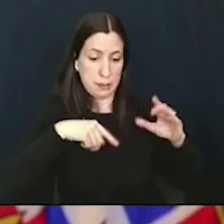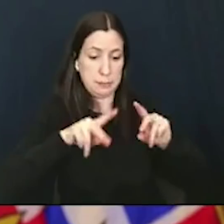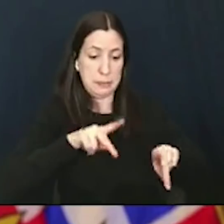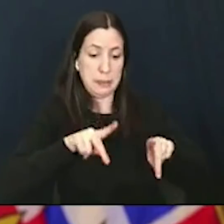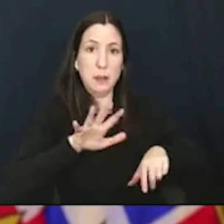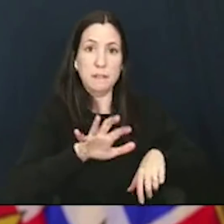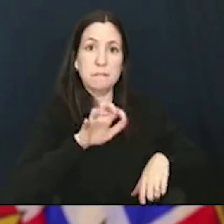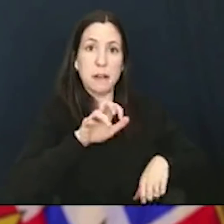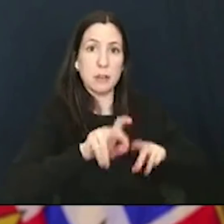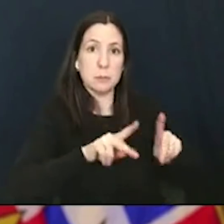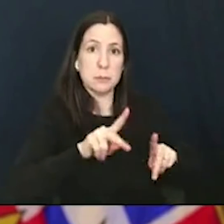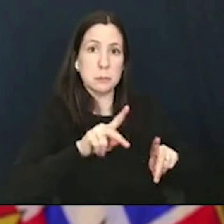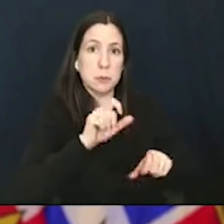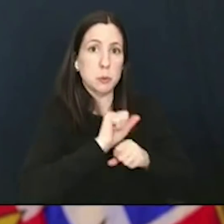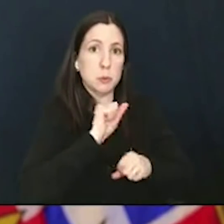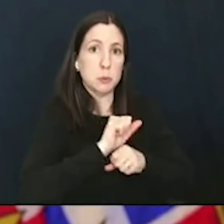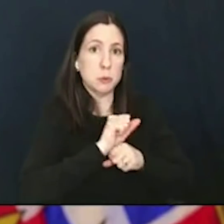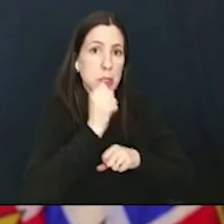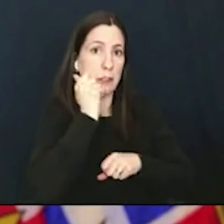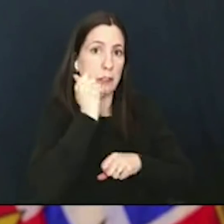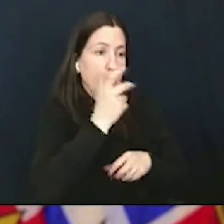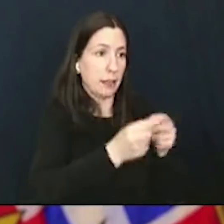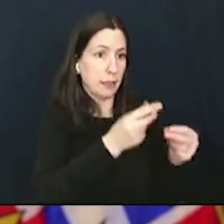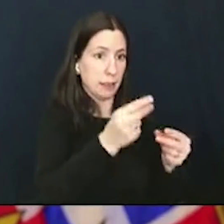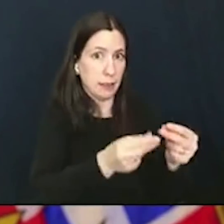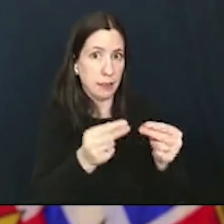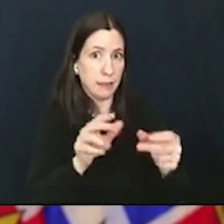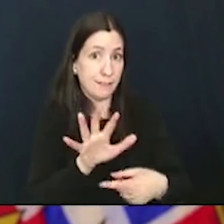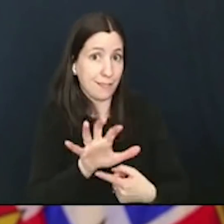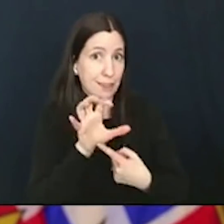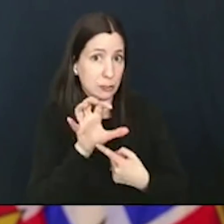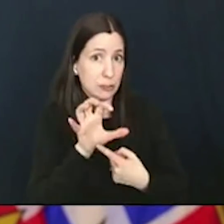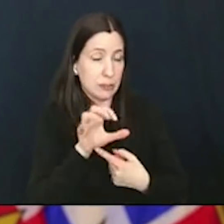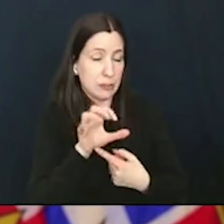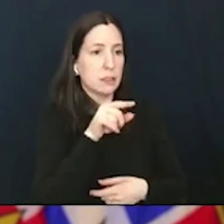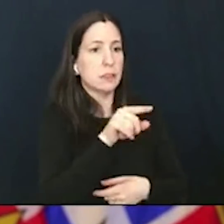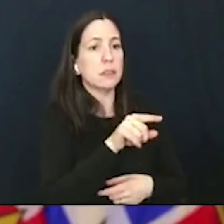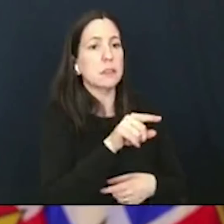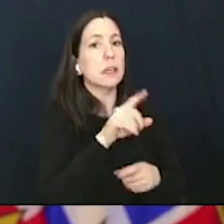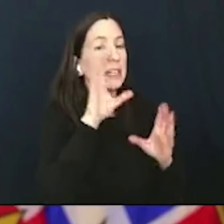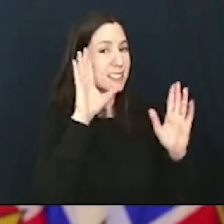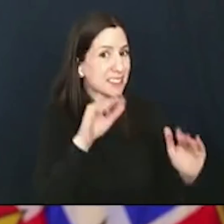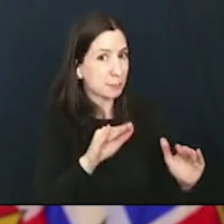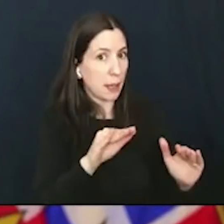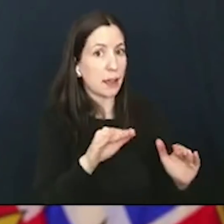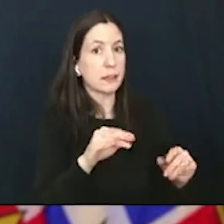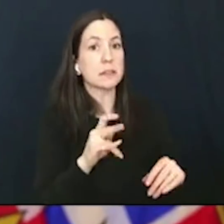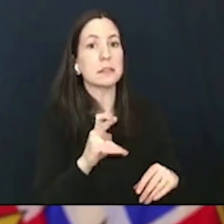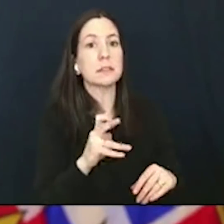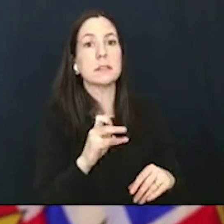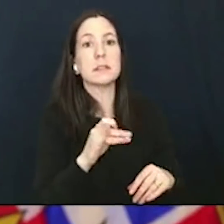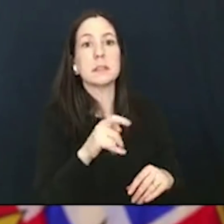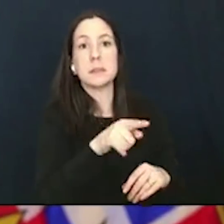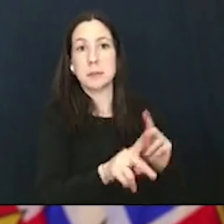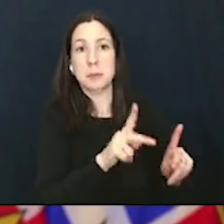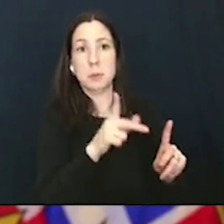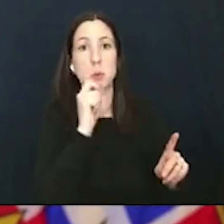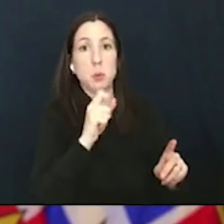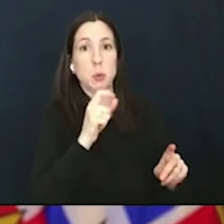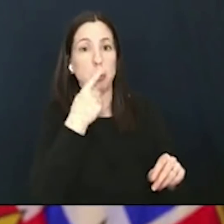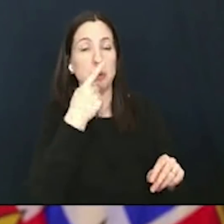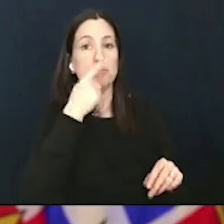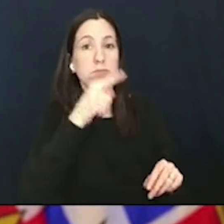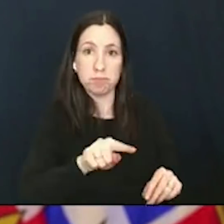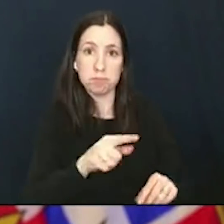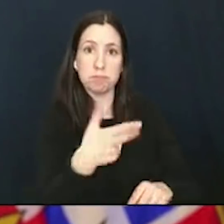as 500 immunizers per day, and they're also saying that they expect the uptake of the vaccine will